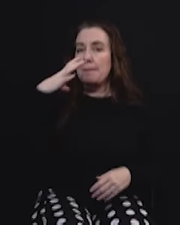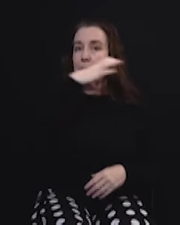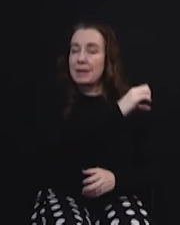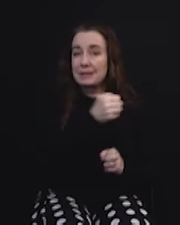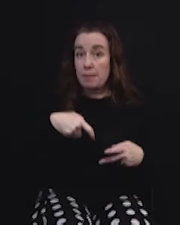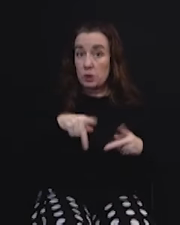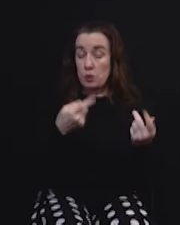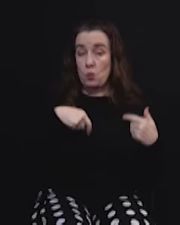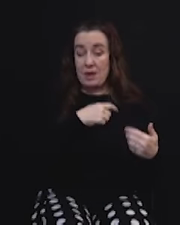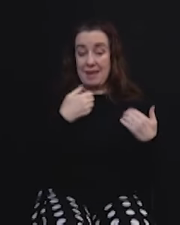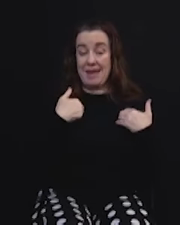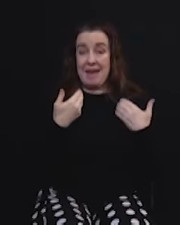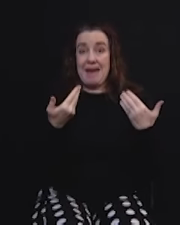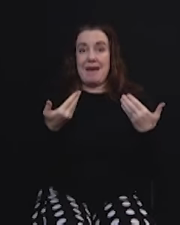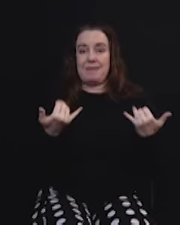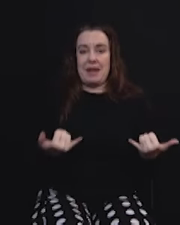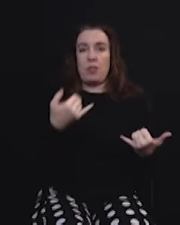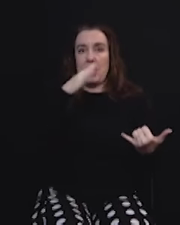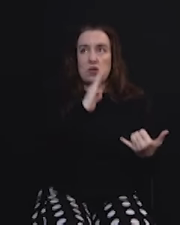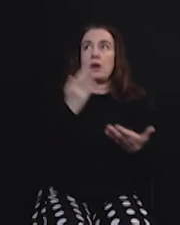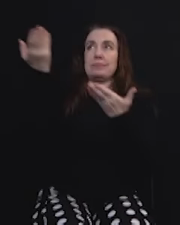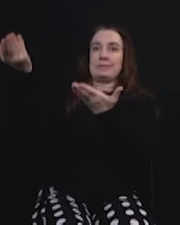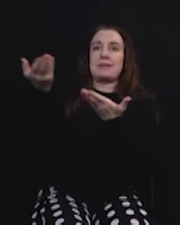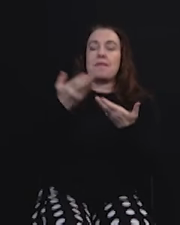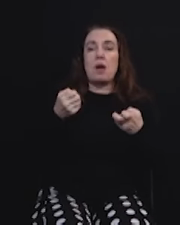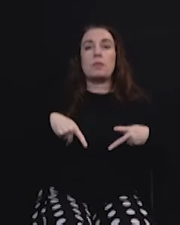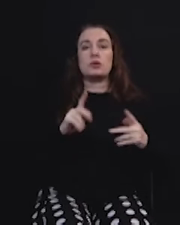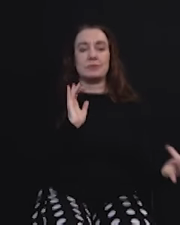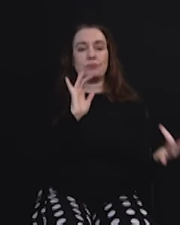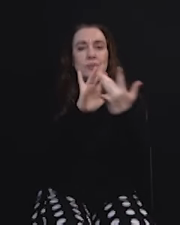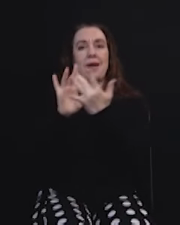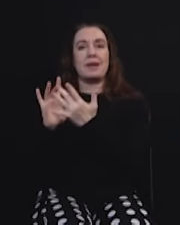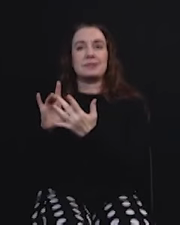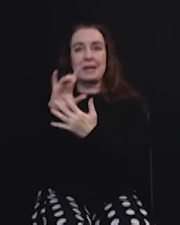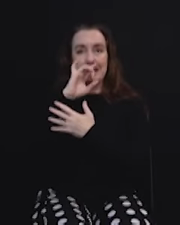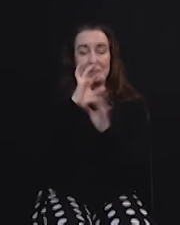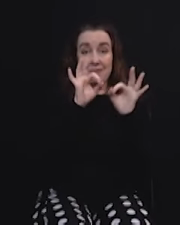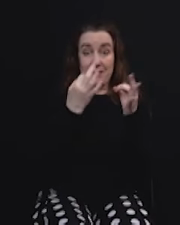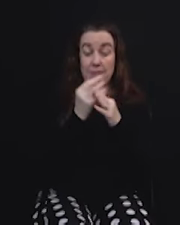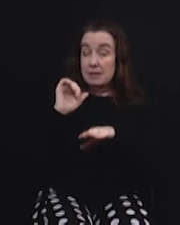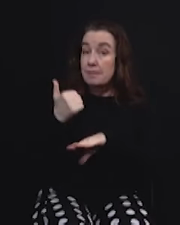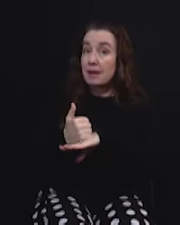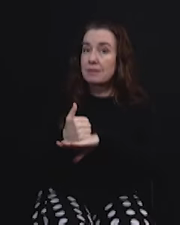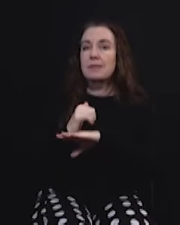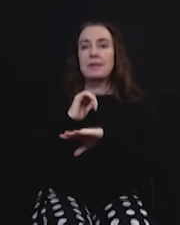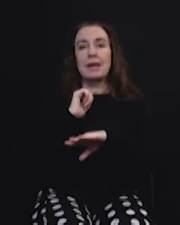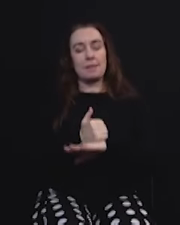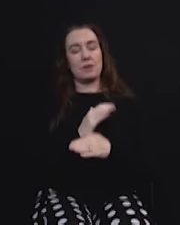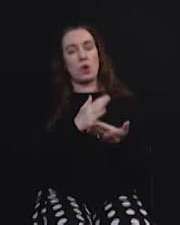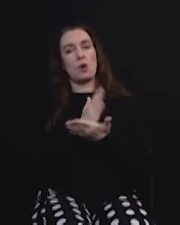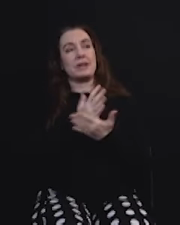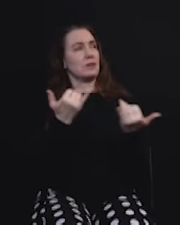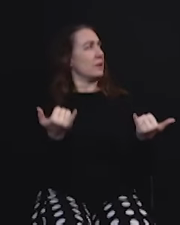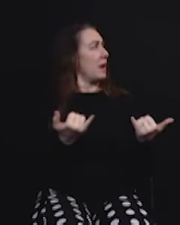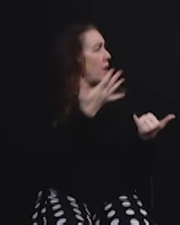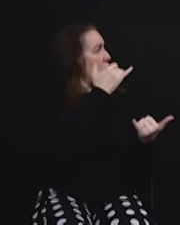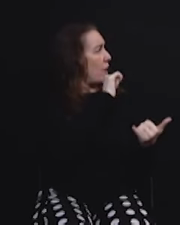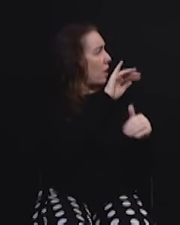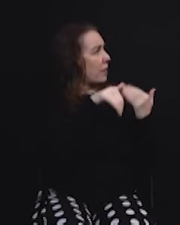opportunity we have, the God-given opportunity we have to reach these kids and these families. Amen? Amen. All right, so I don't know why everybody went to